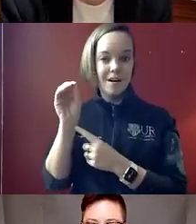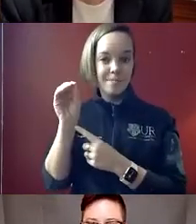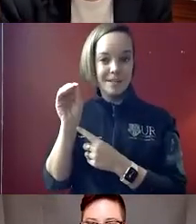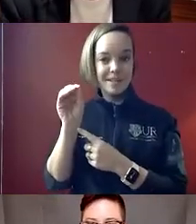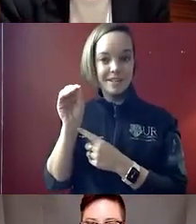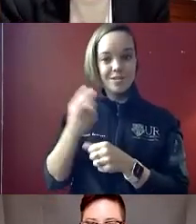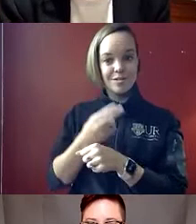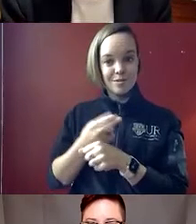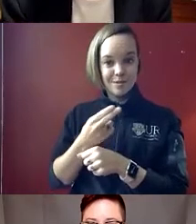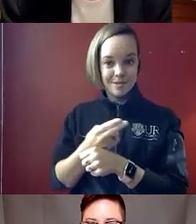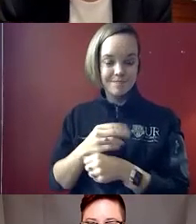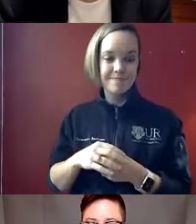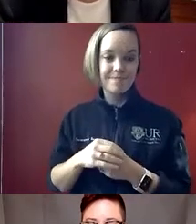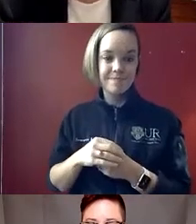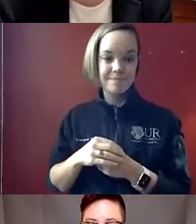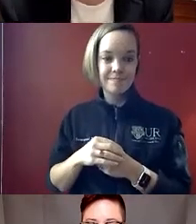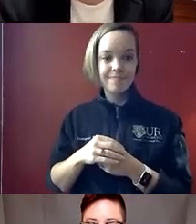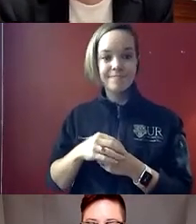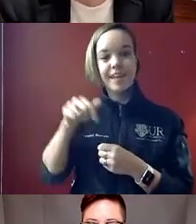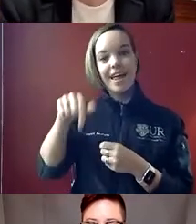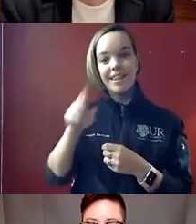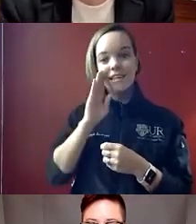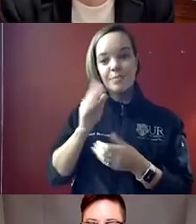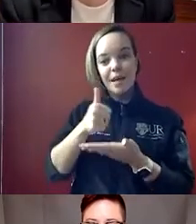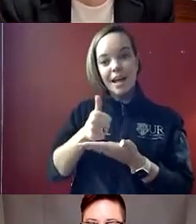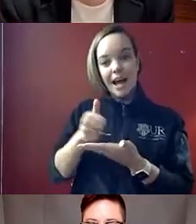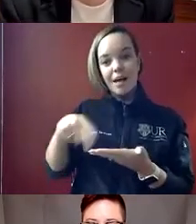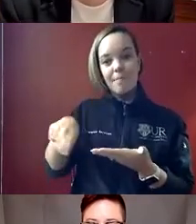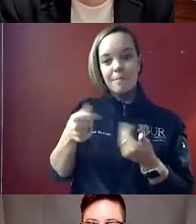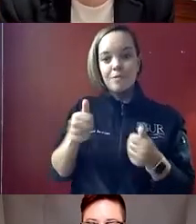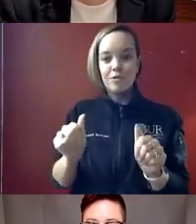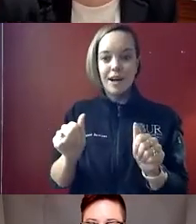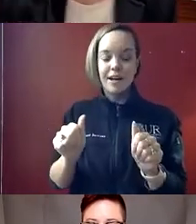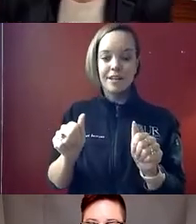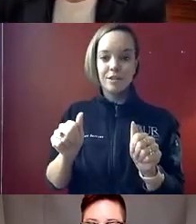use to try and